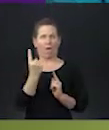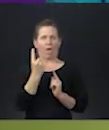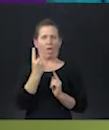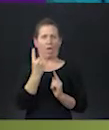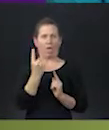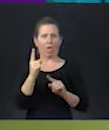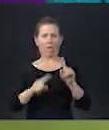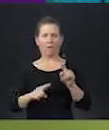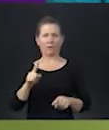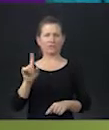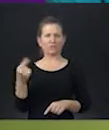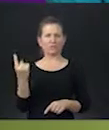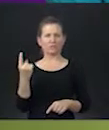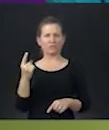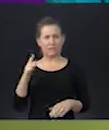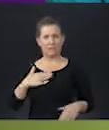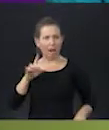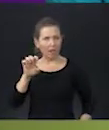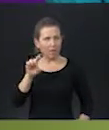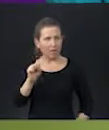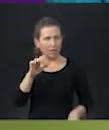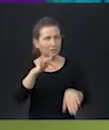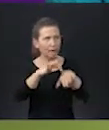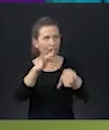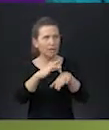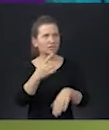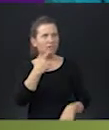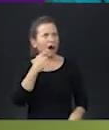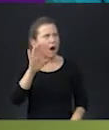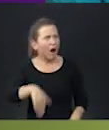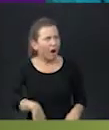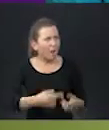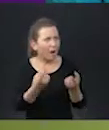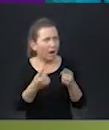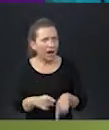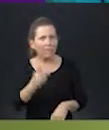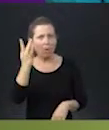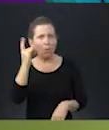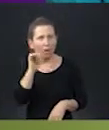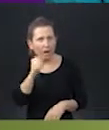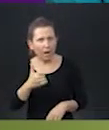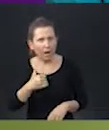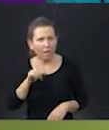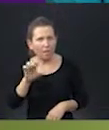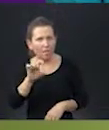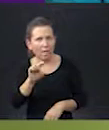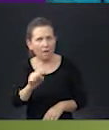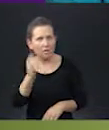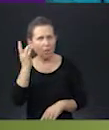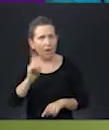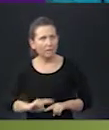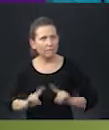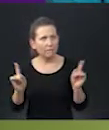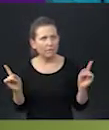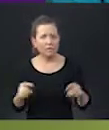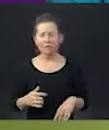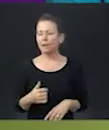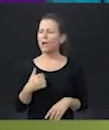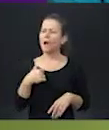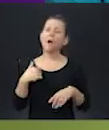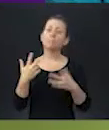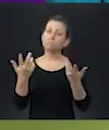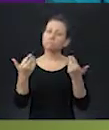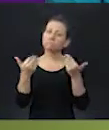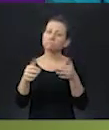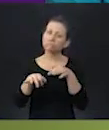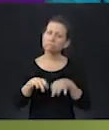and start touching my legs, and they'll say, you know, what happened? Why do you not have legs? Why are they different? You know, and I'll